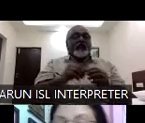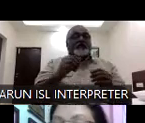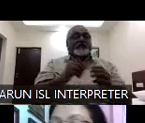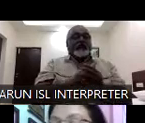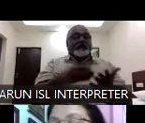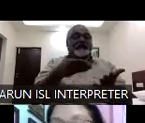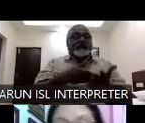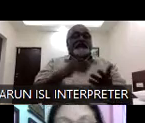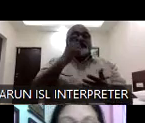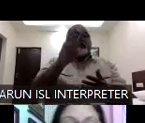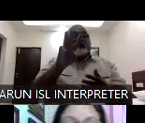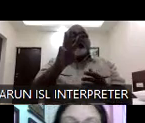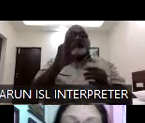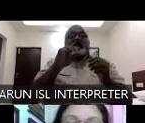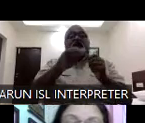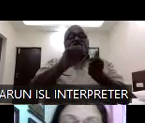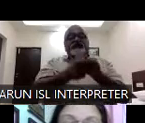actually gave that power to them.